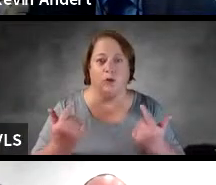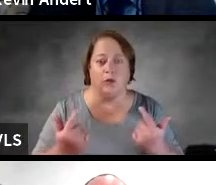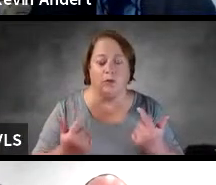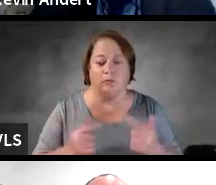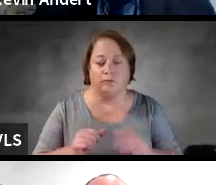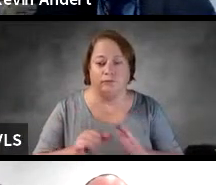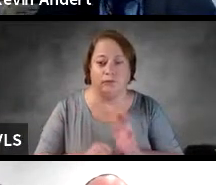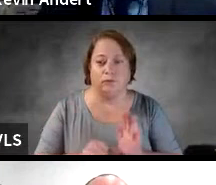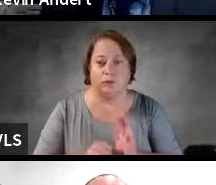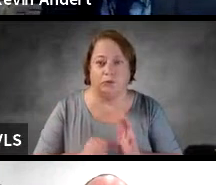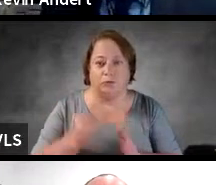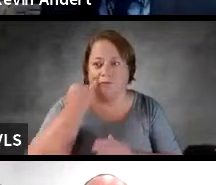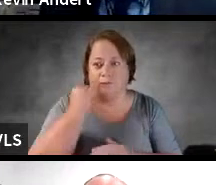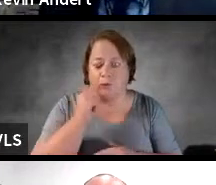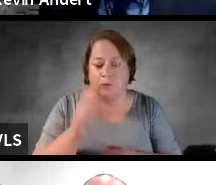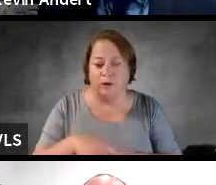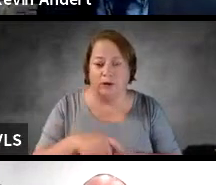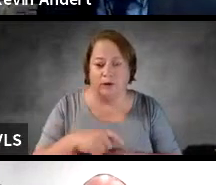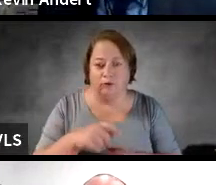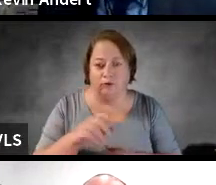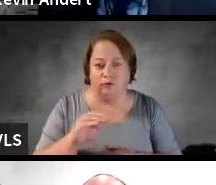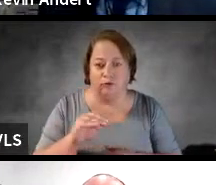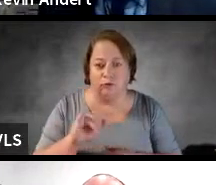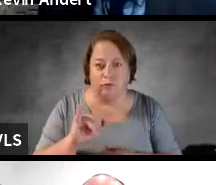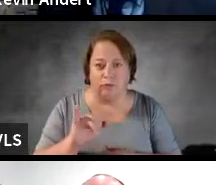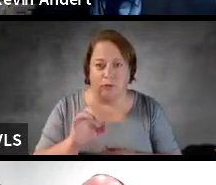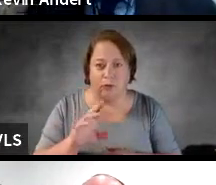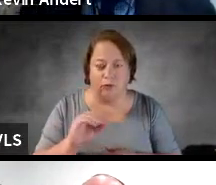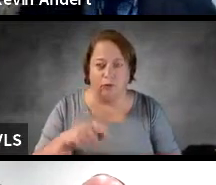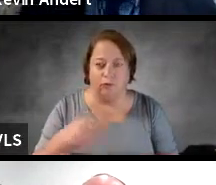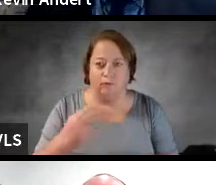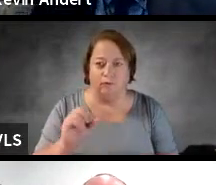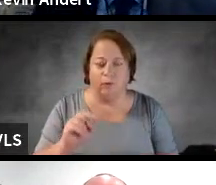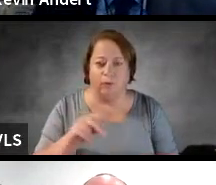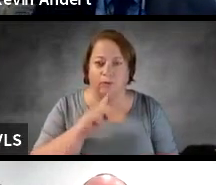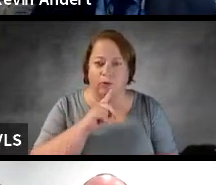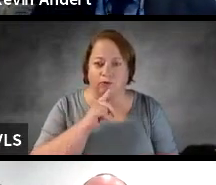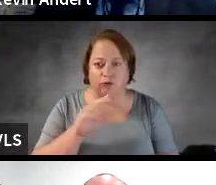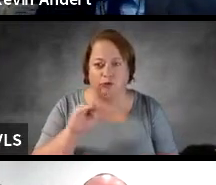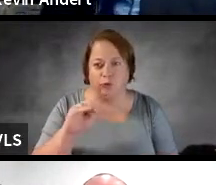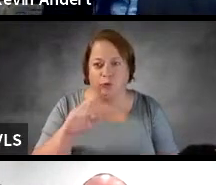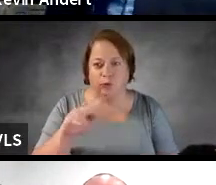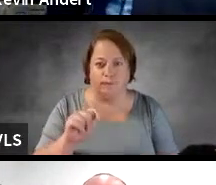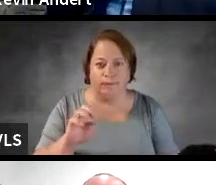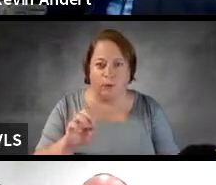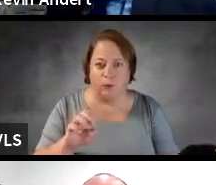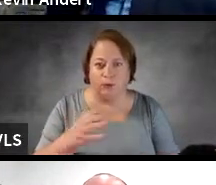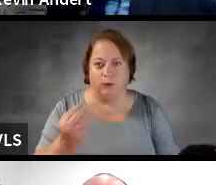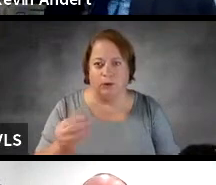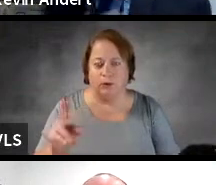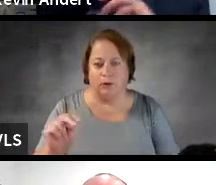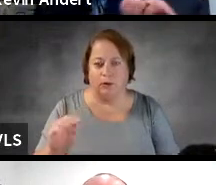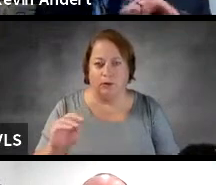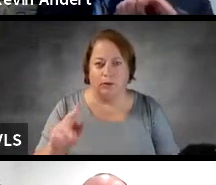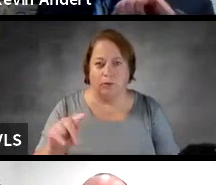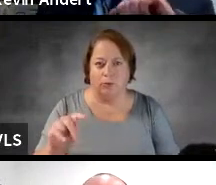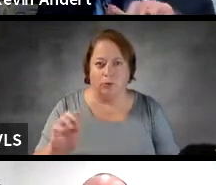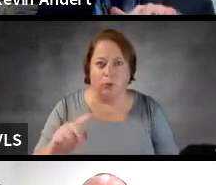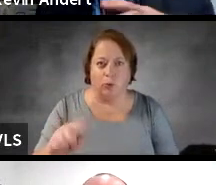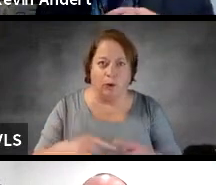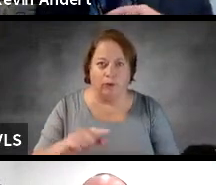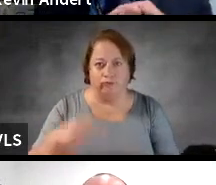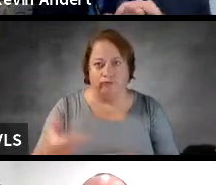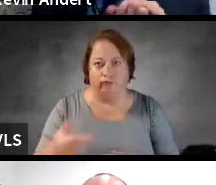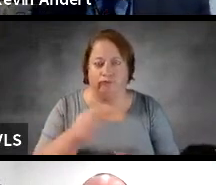microphone on, if you could please make sure to mute yourself and unmute yourself when you do need to speak, that would be